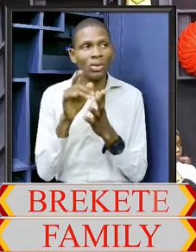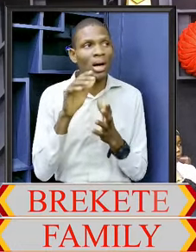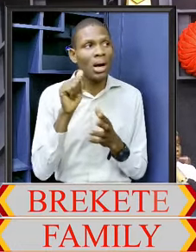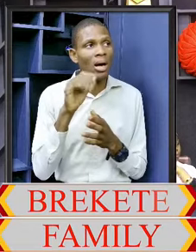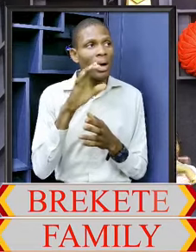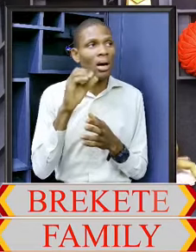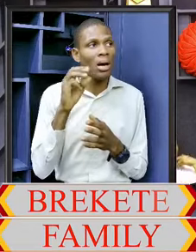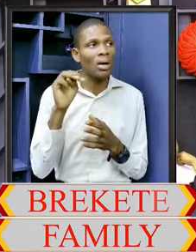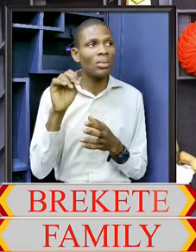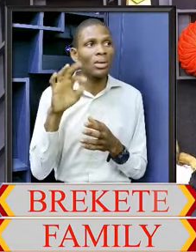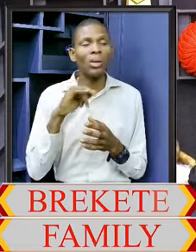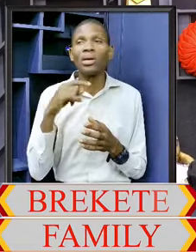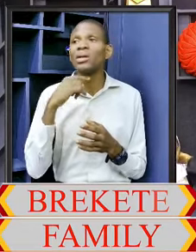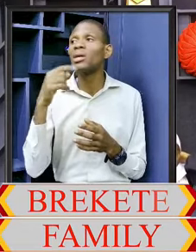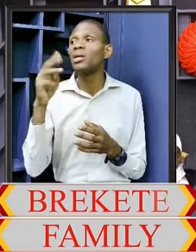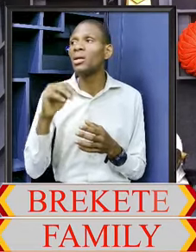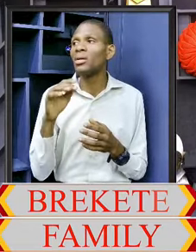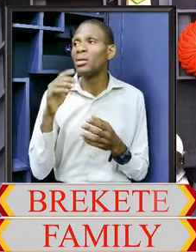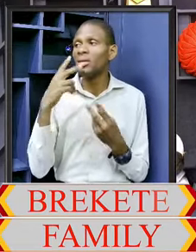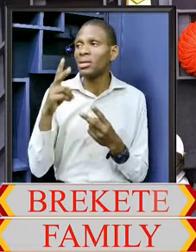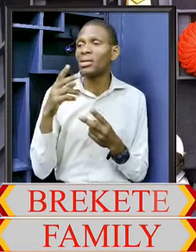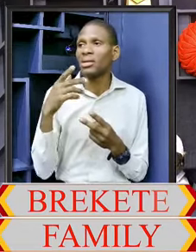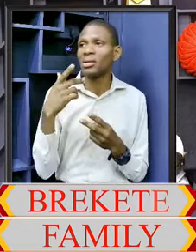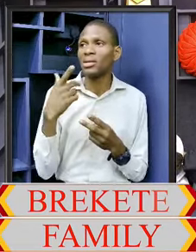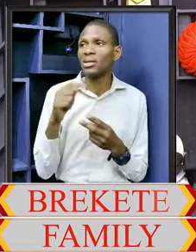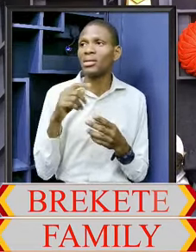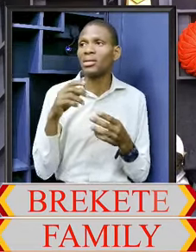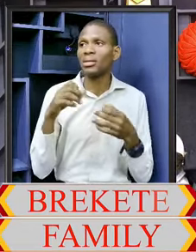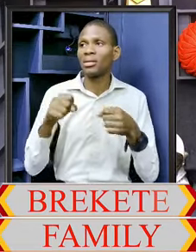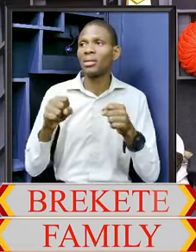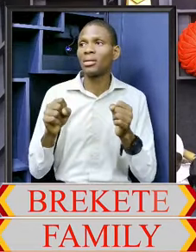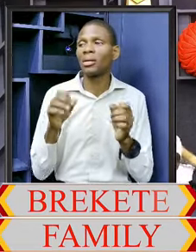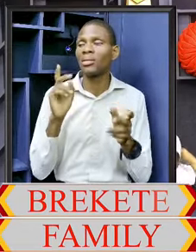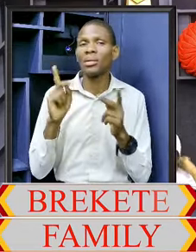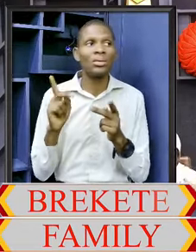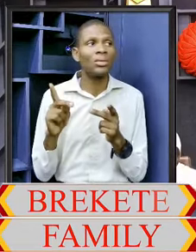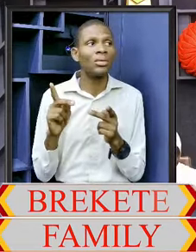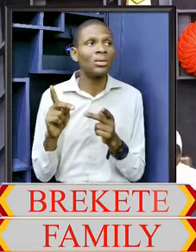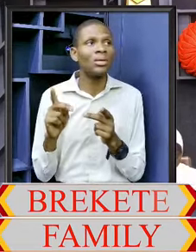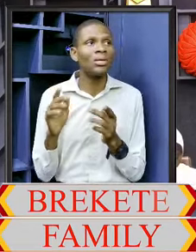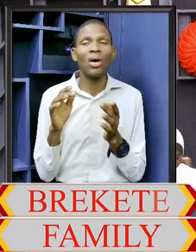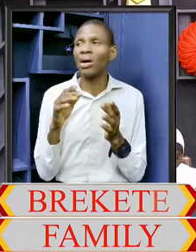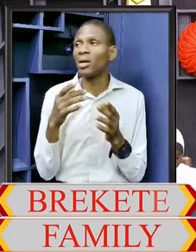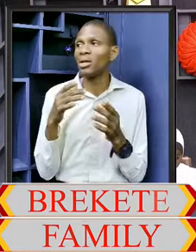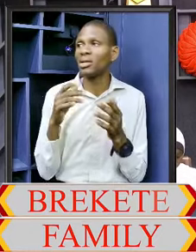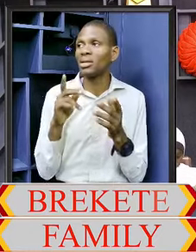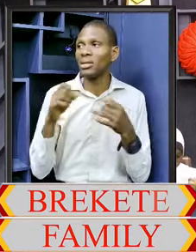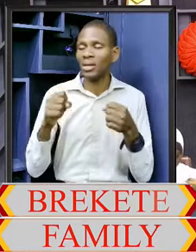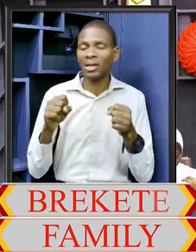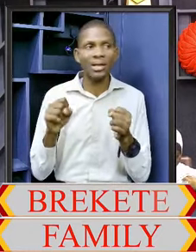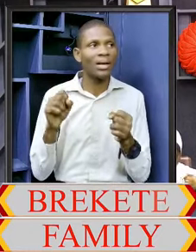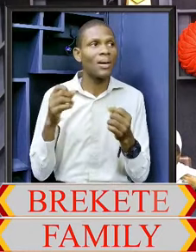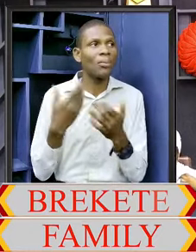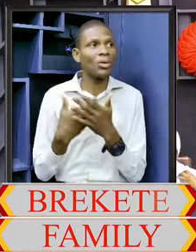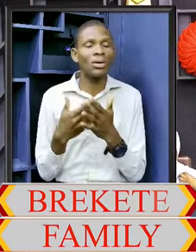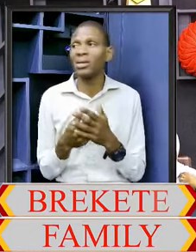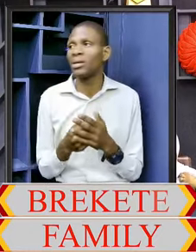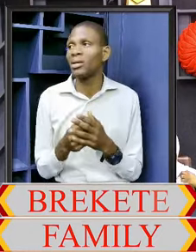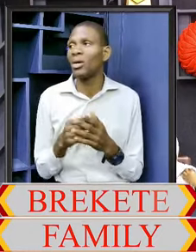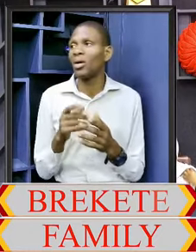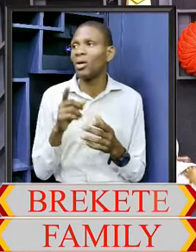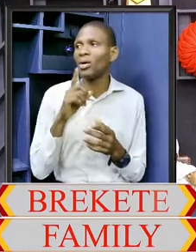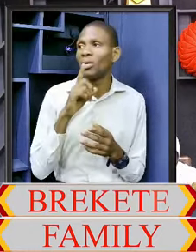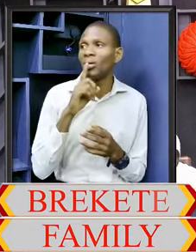I go talk, say, see them. See them. No, Okada people. I'm telling you. You understand? No, Okada people money be this. Exactly, but what, if,